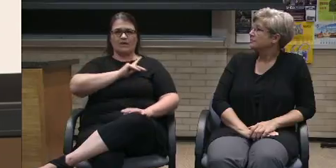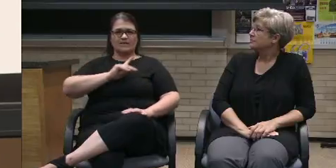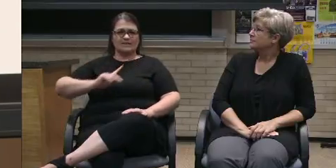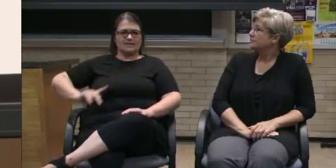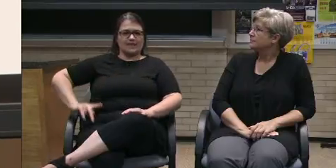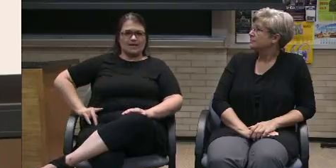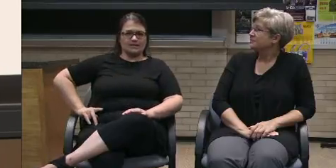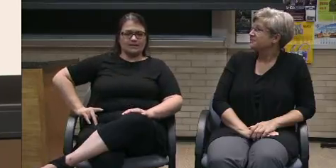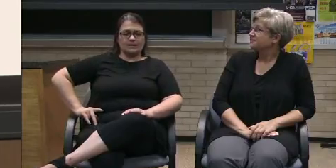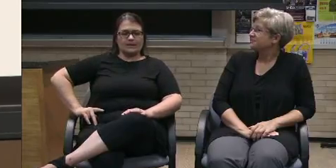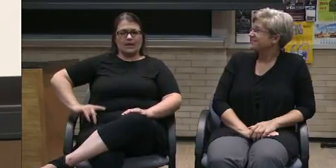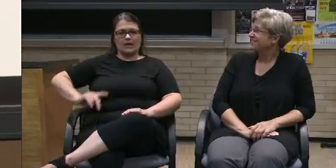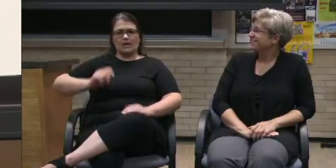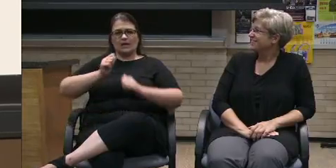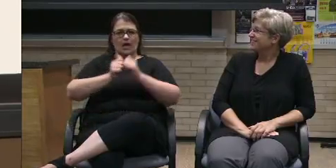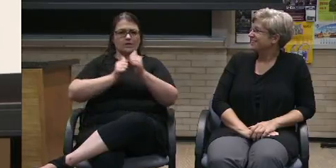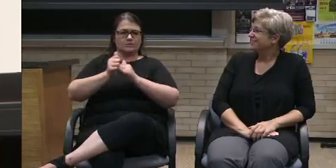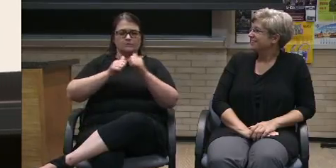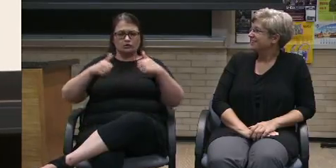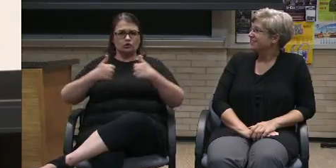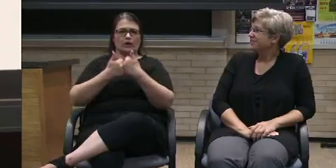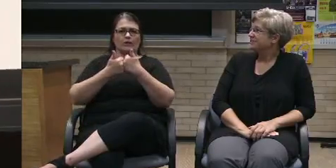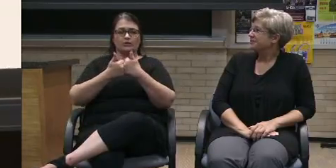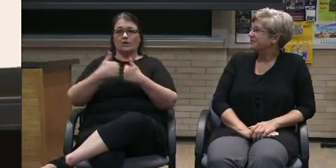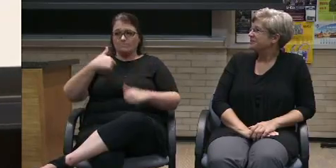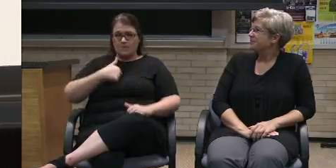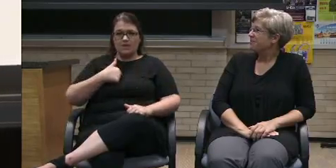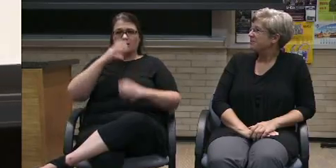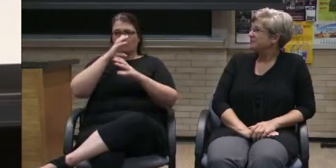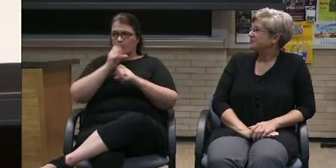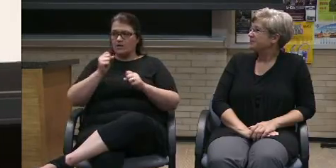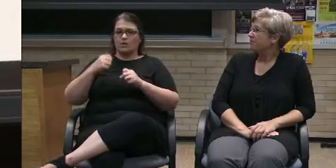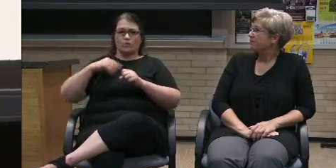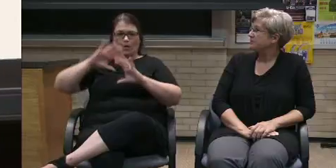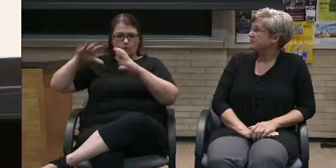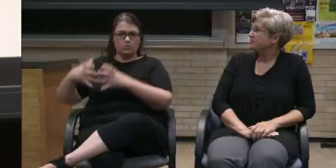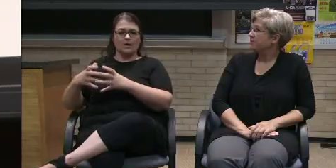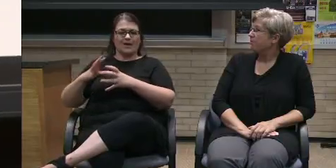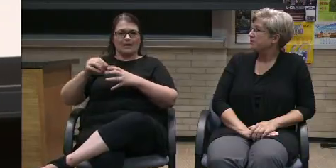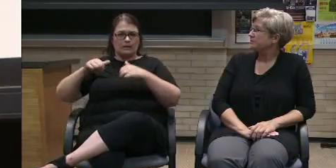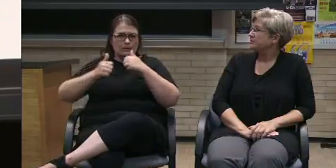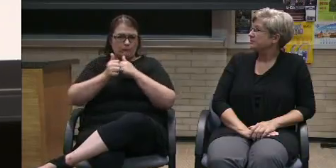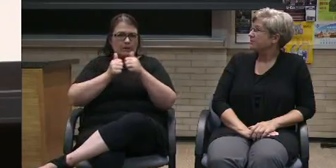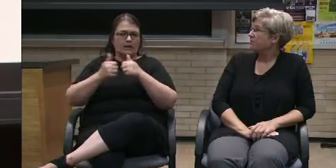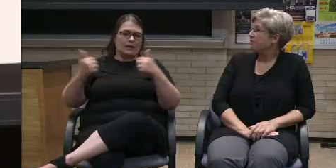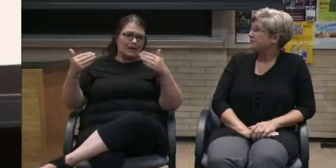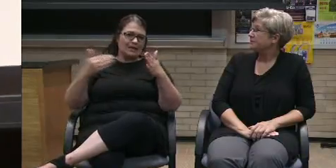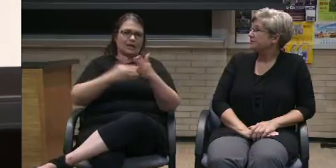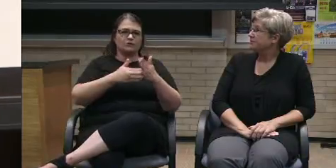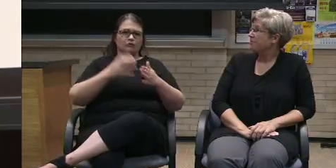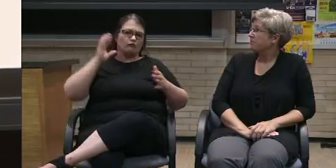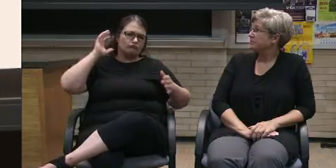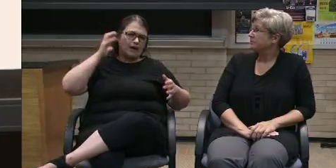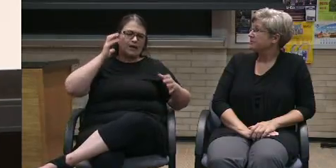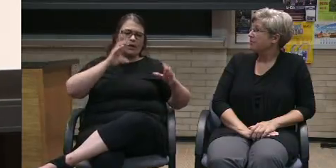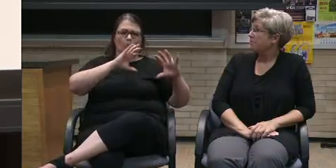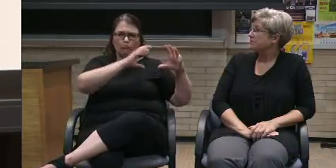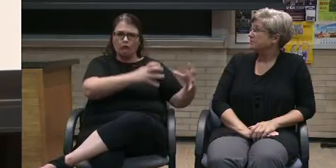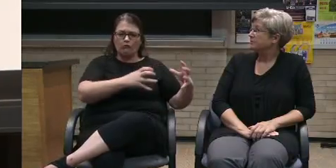Challenge. Me, the president, a couple faculty members, we had a team. We played against one of the radio station's teams. You remember, it's a dairy